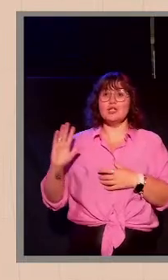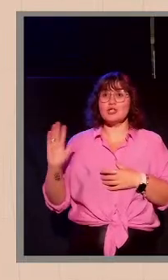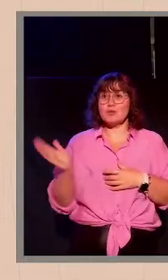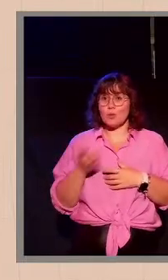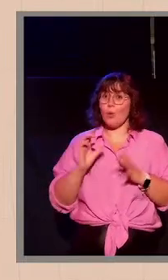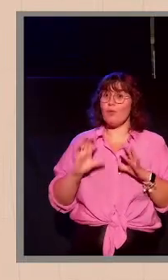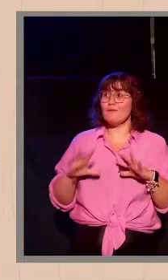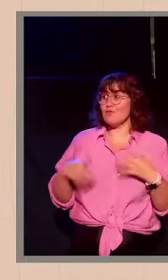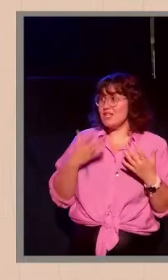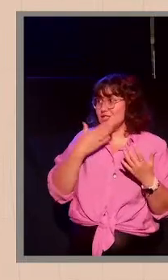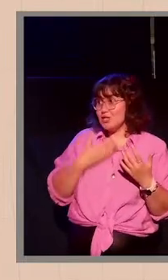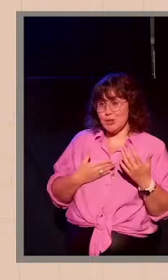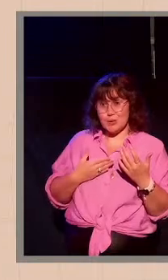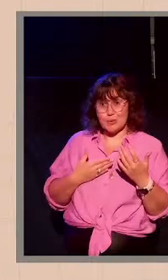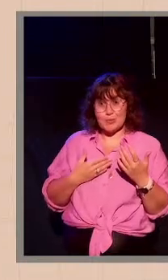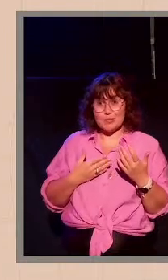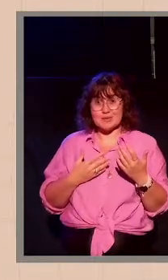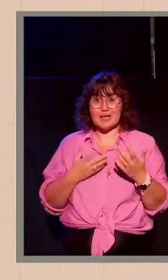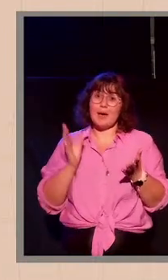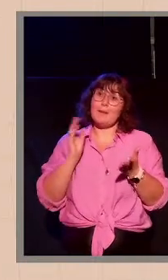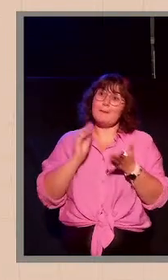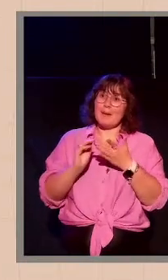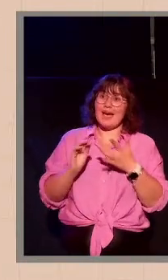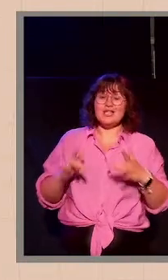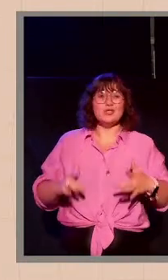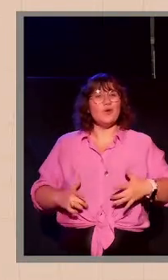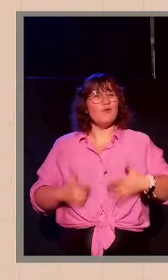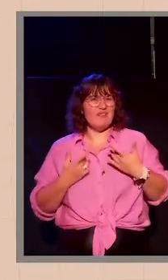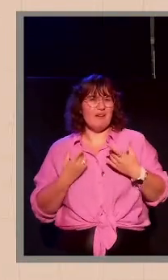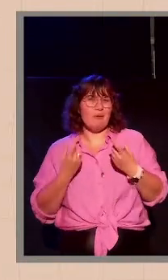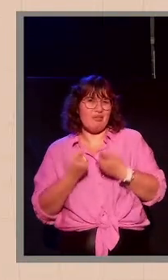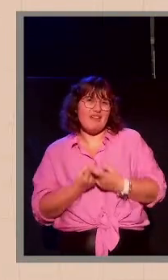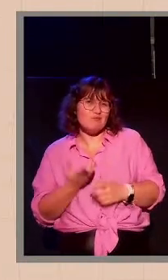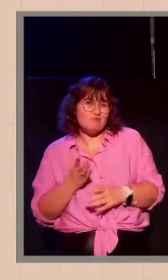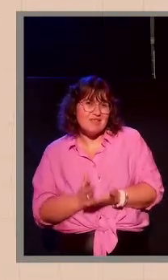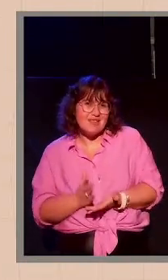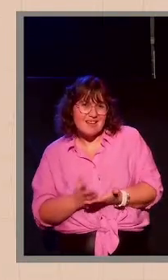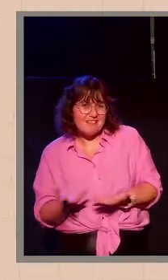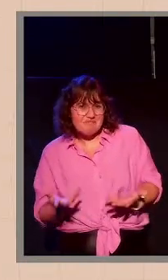basically free to use. It's pay as you feel kind of stuff.